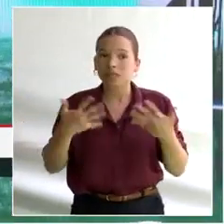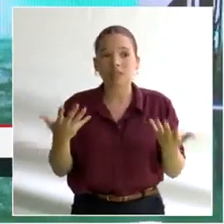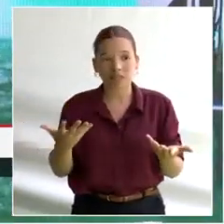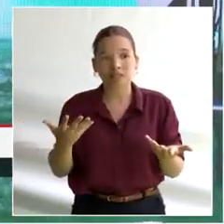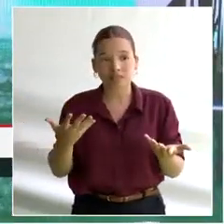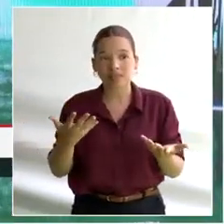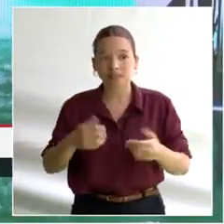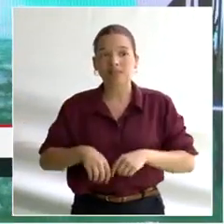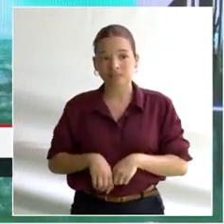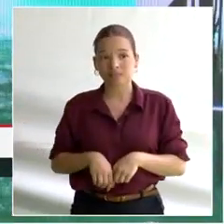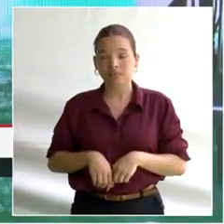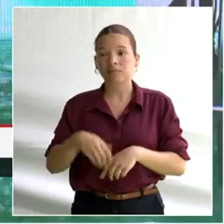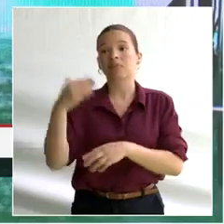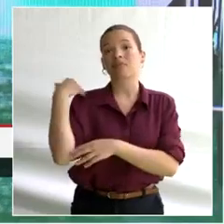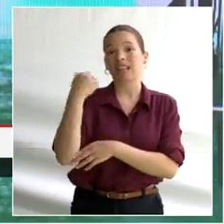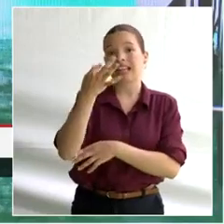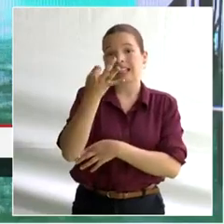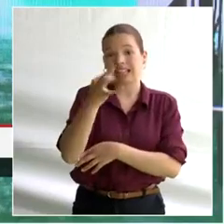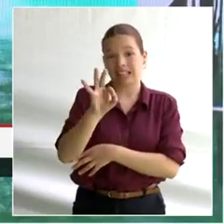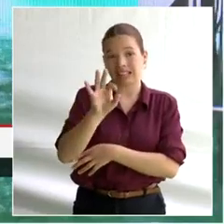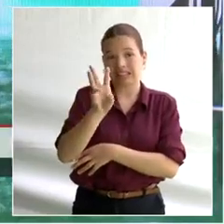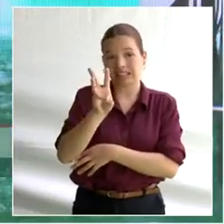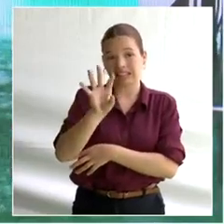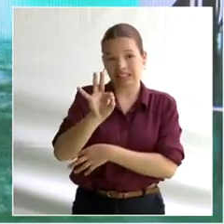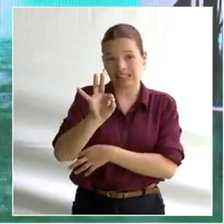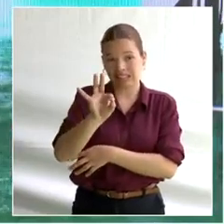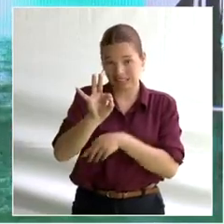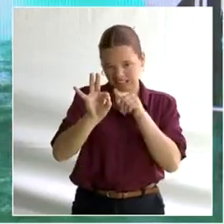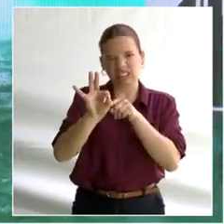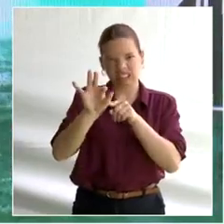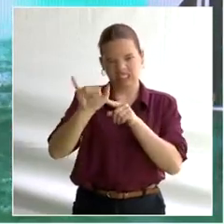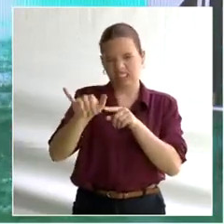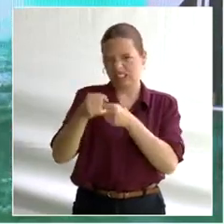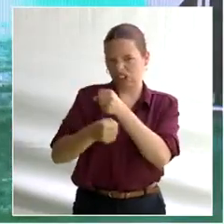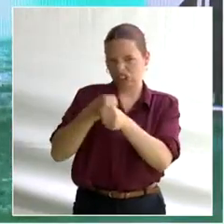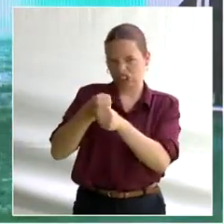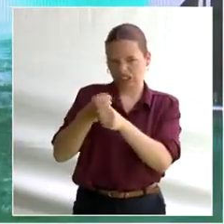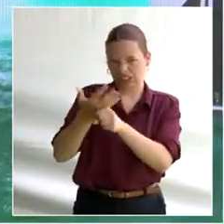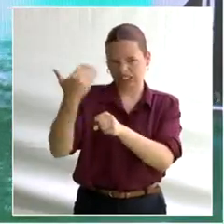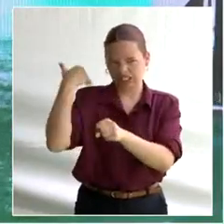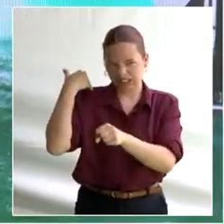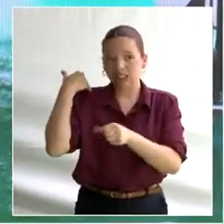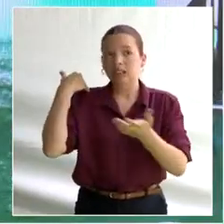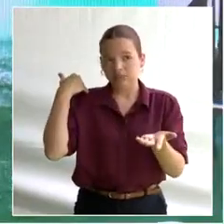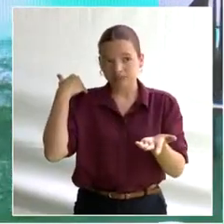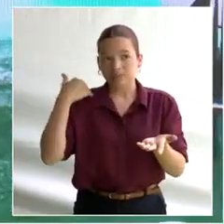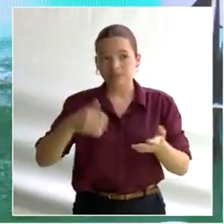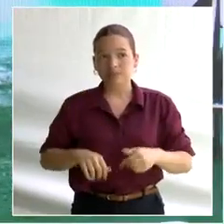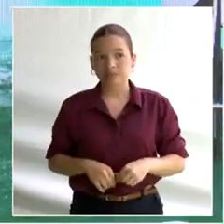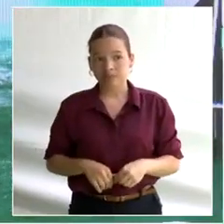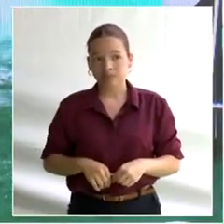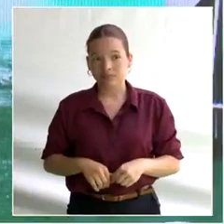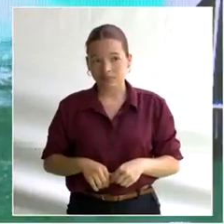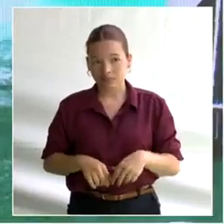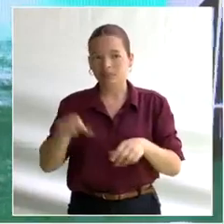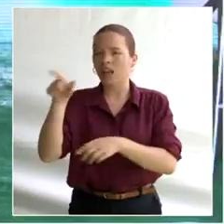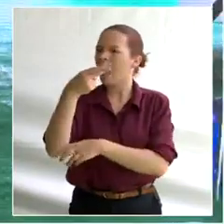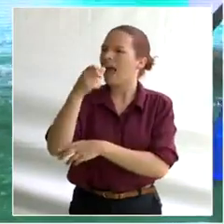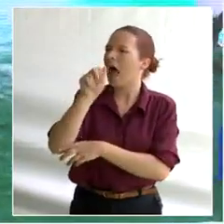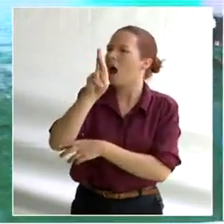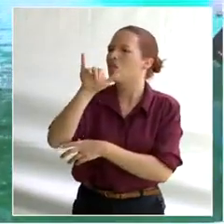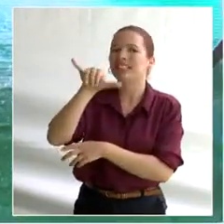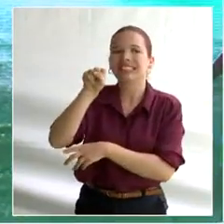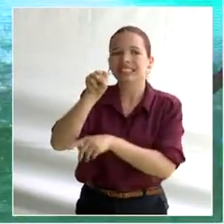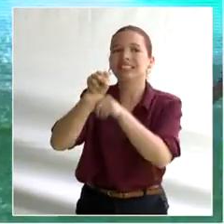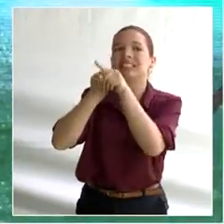and John Harris. John, is John here? John, there you are. John's there. Let's give a round for John Harris.